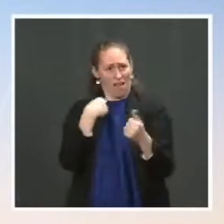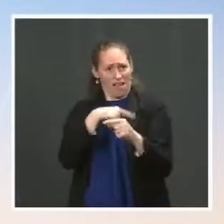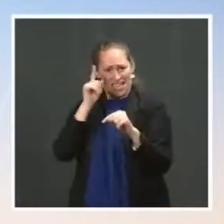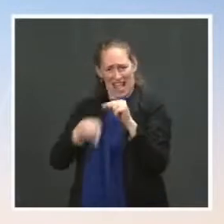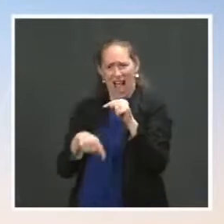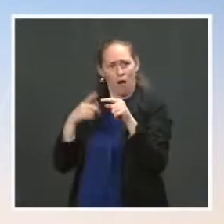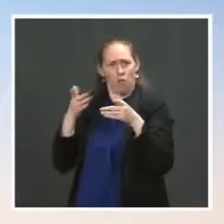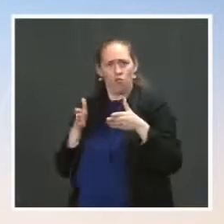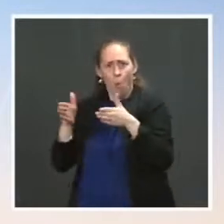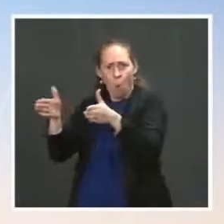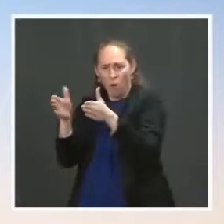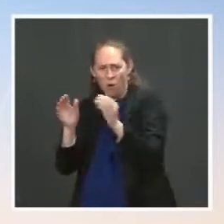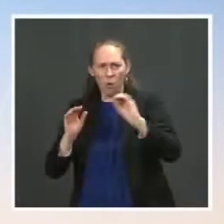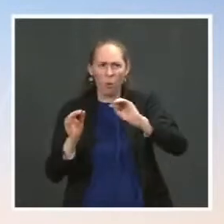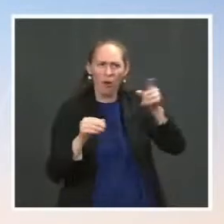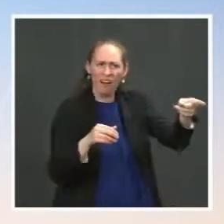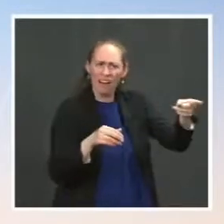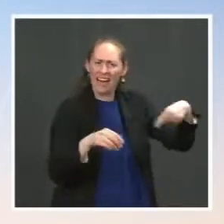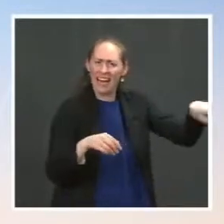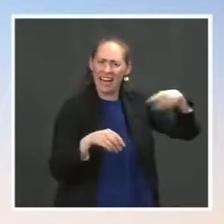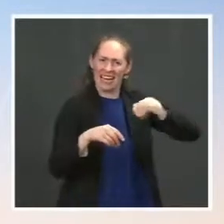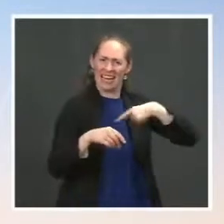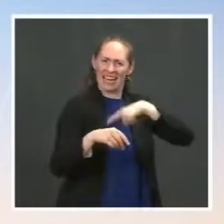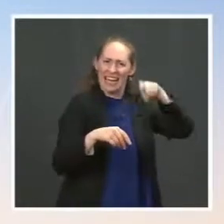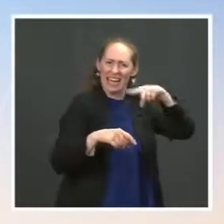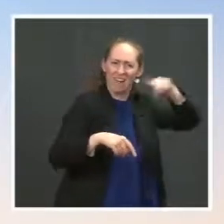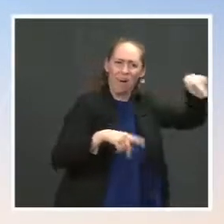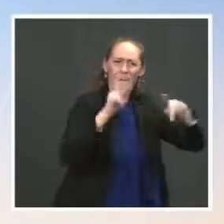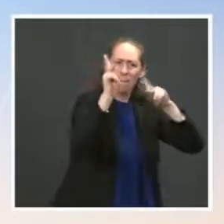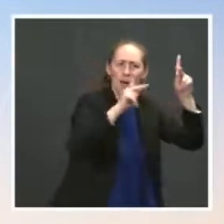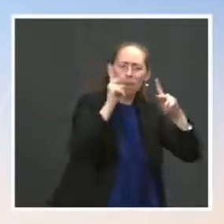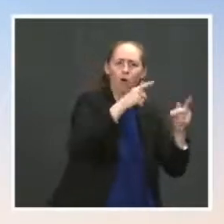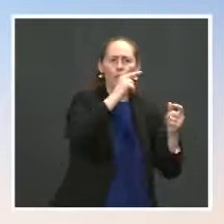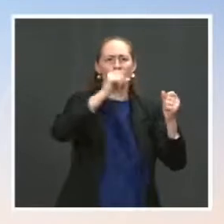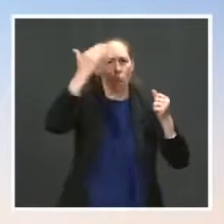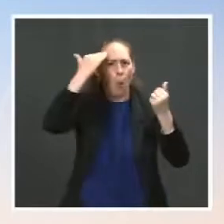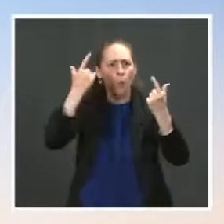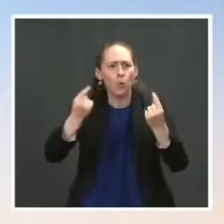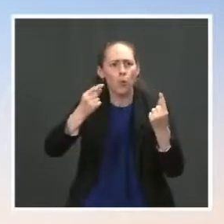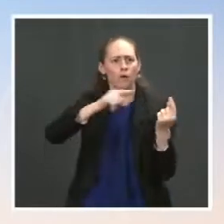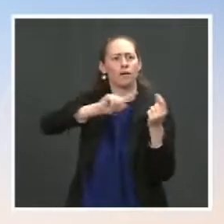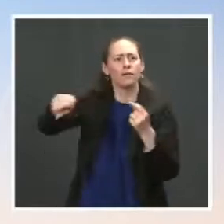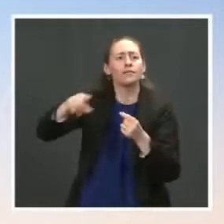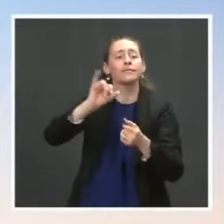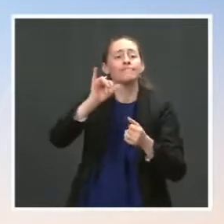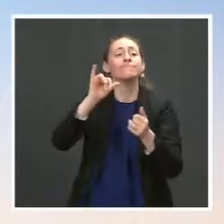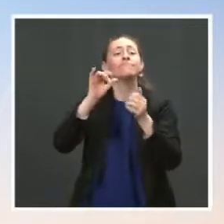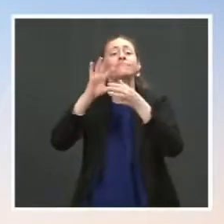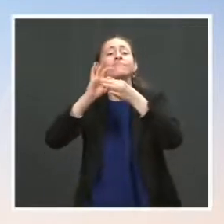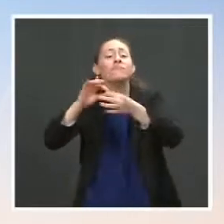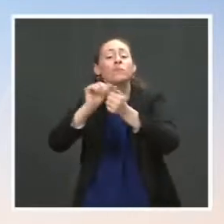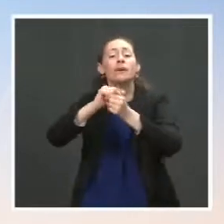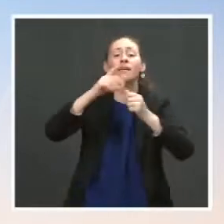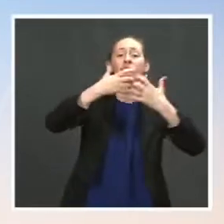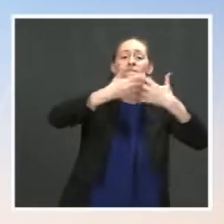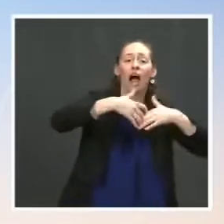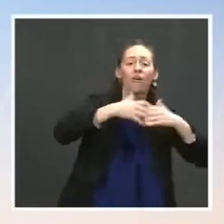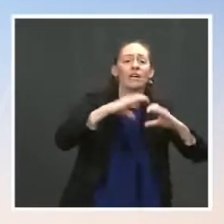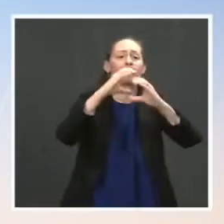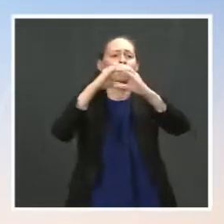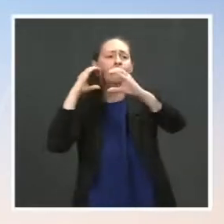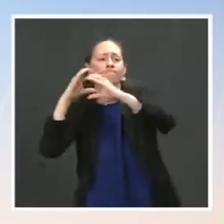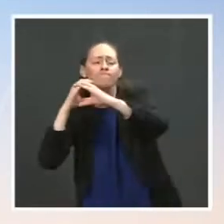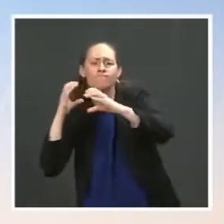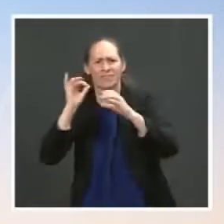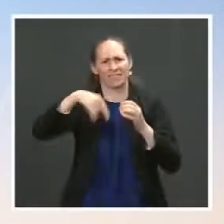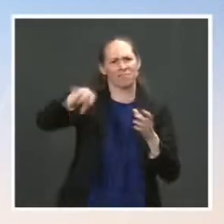construction workers, laborers, operating engineers. Plumbers and pipe fitters are going to be a huge part of the story of how we overhaul those lead service